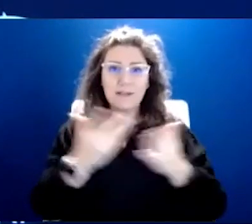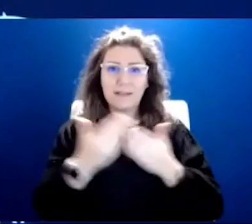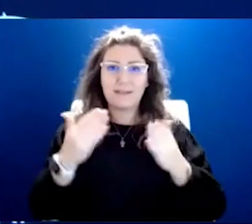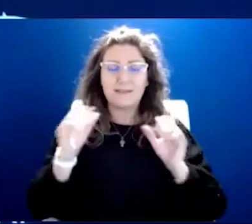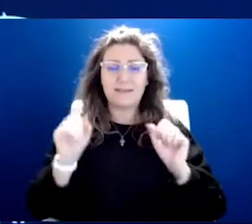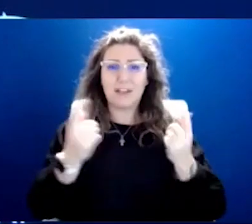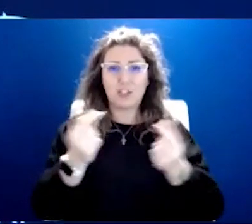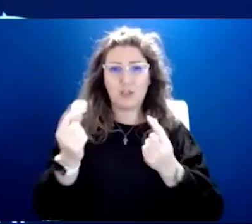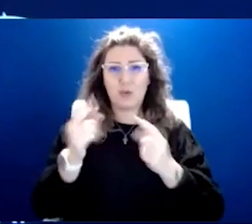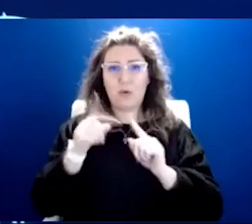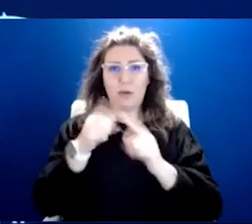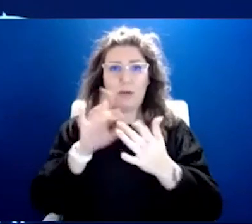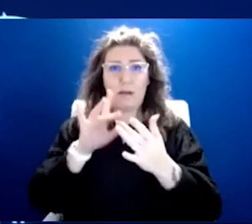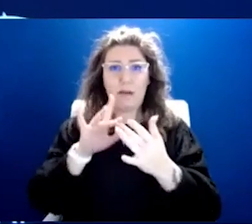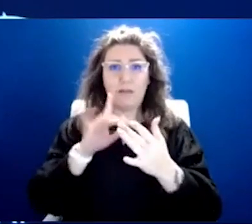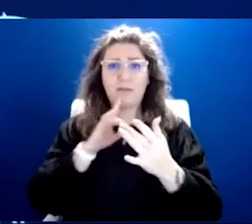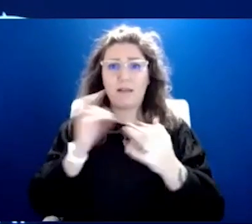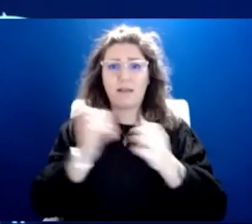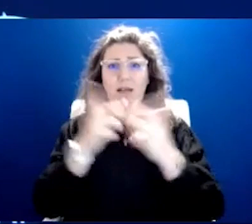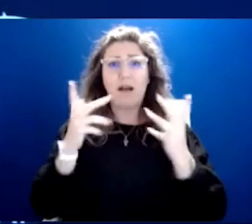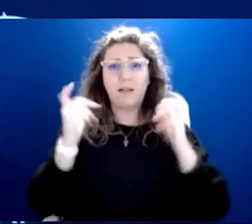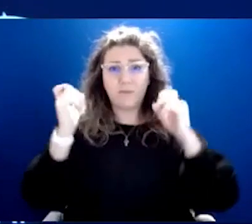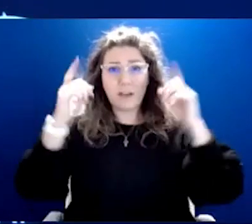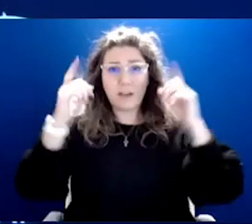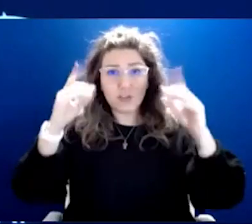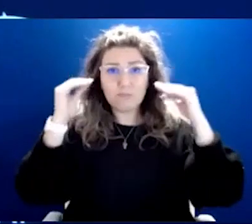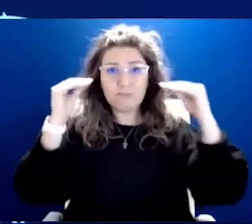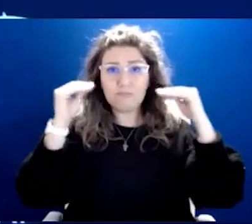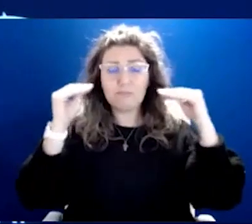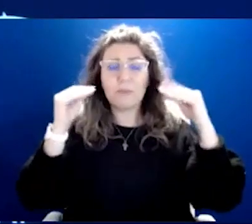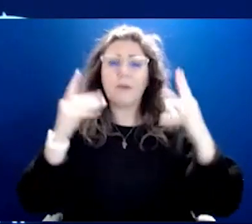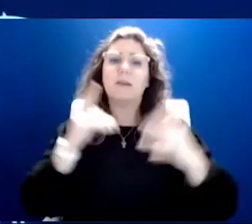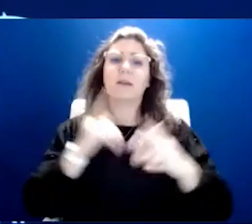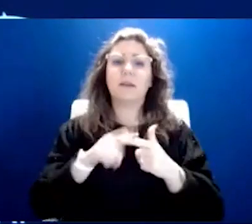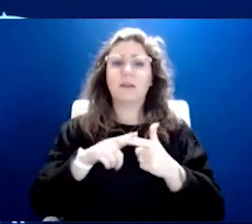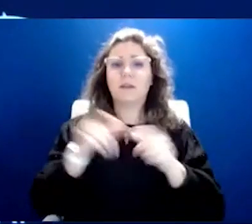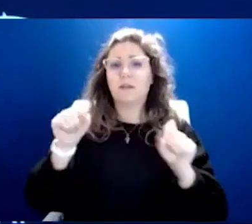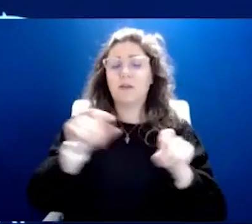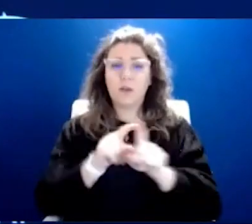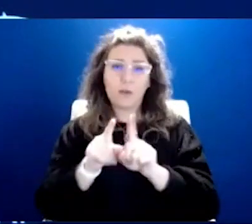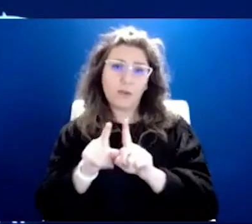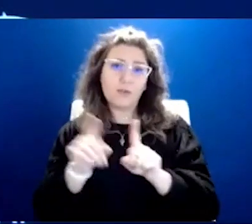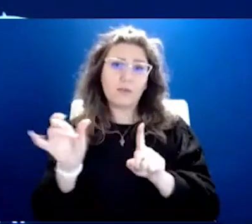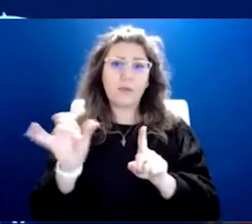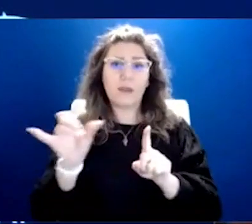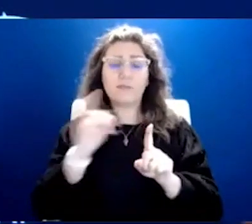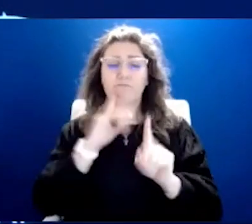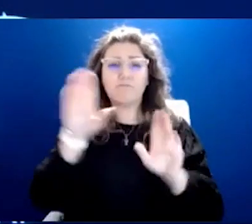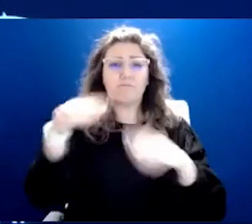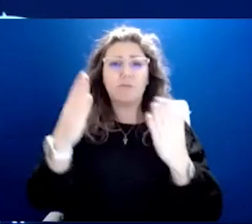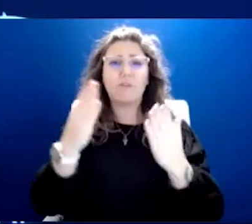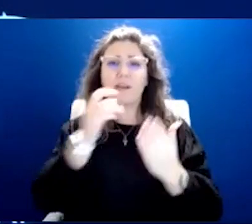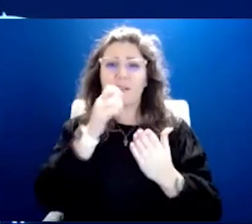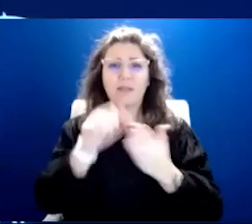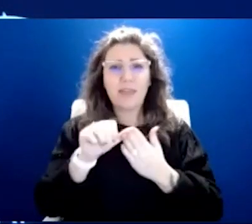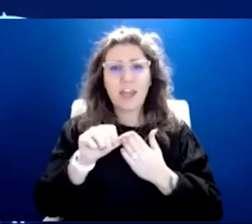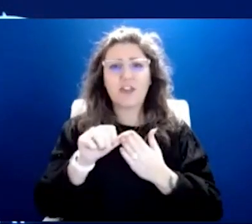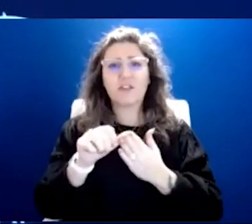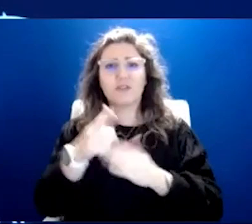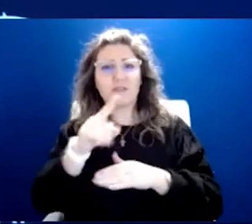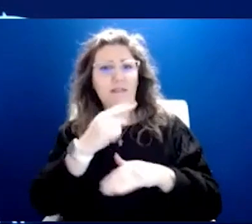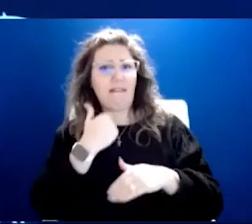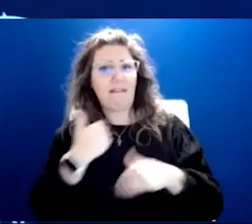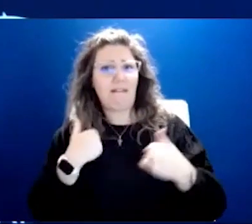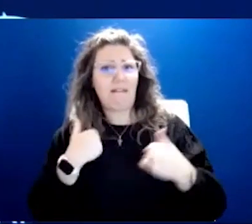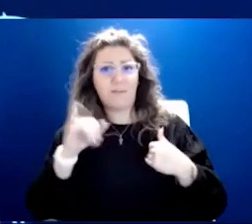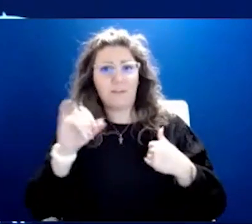somebody. We can do a lot of education on the phone with them, and we can also do things like we've been providing them letters. I think they have at Johnson County, too, where they